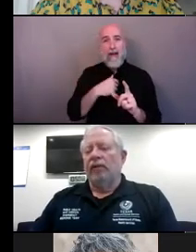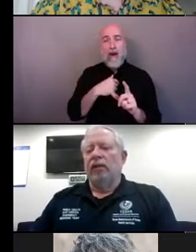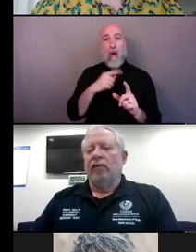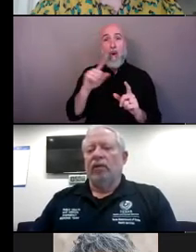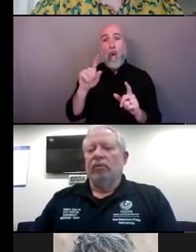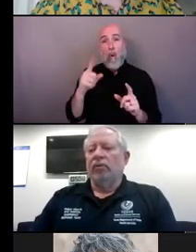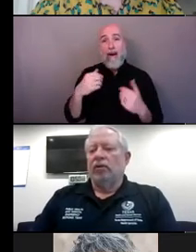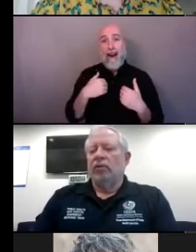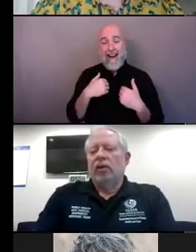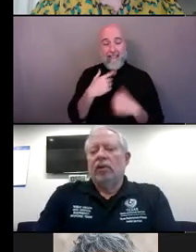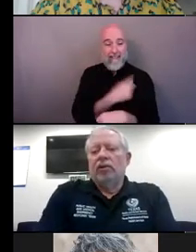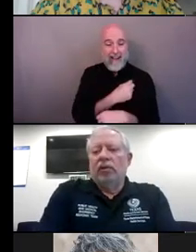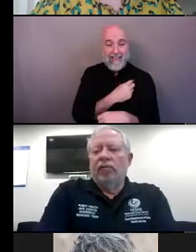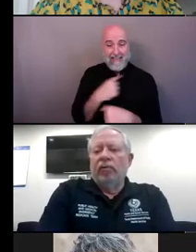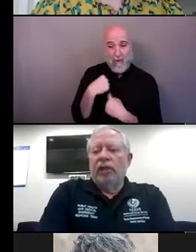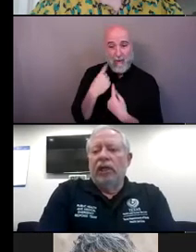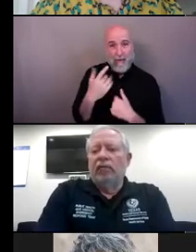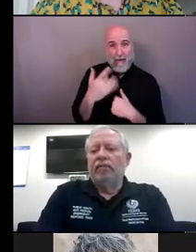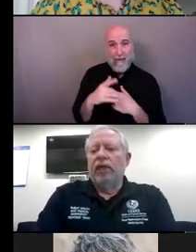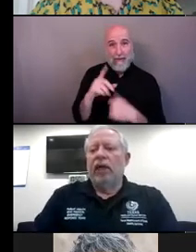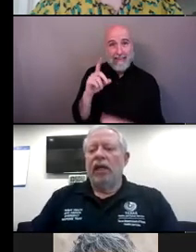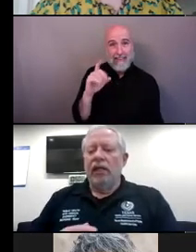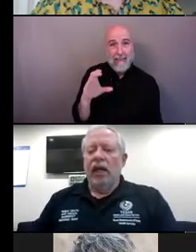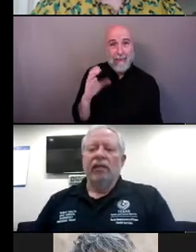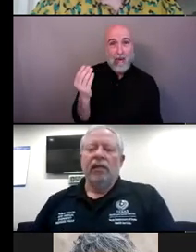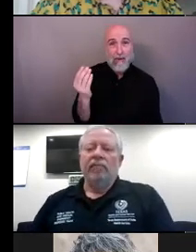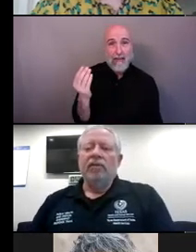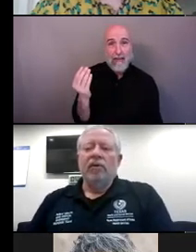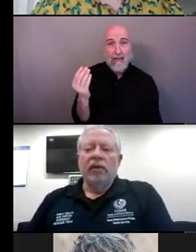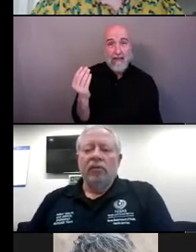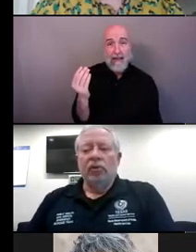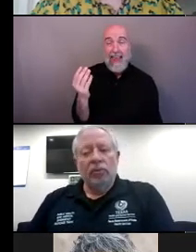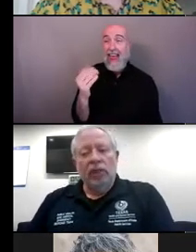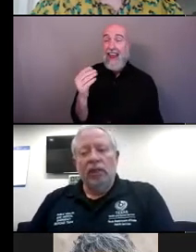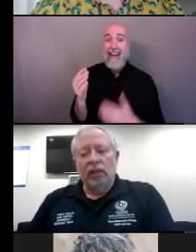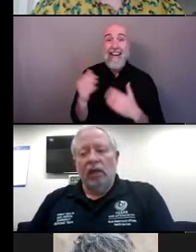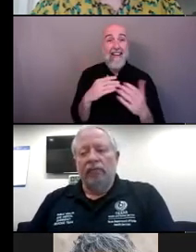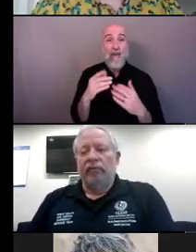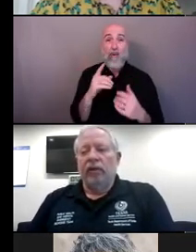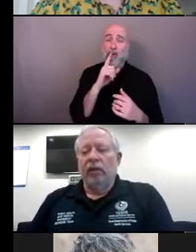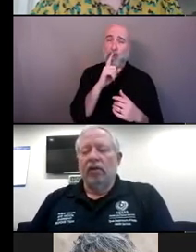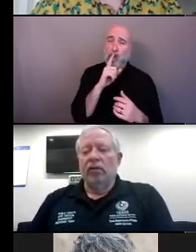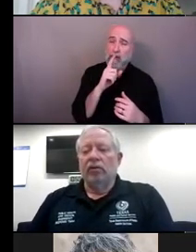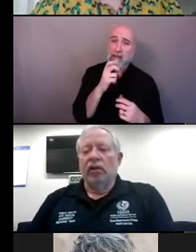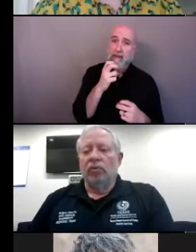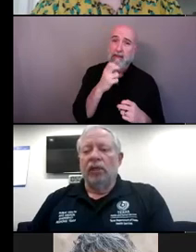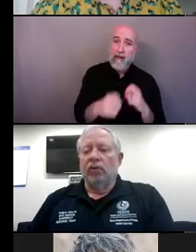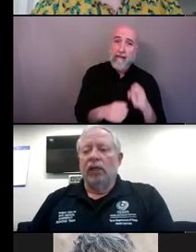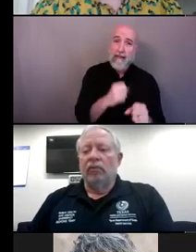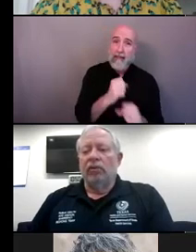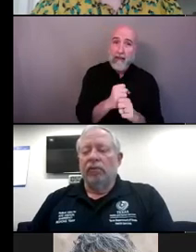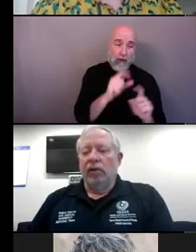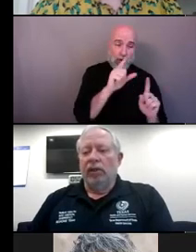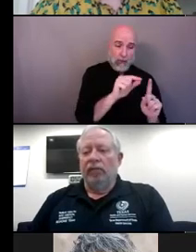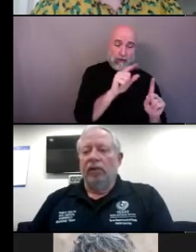had vaccine available since December 14th. And yet, even though it was a really tough year,